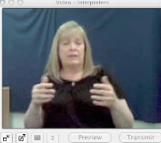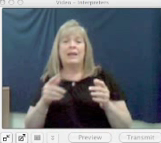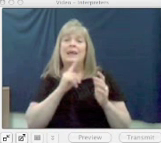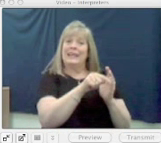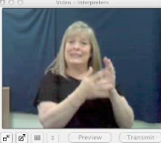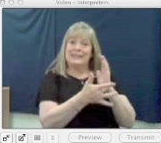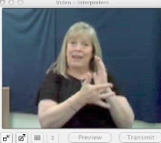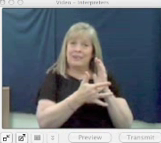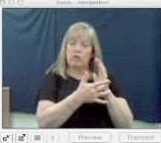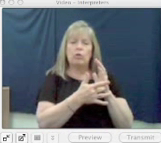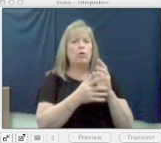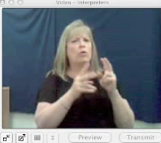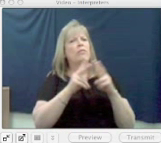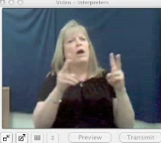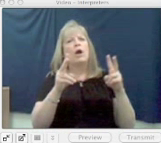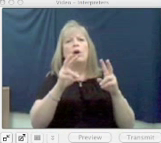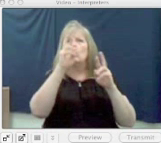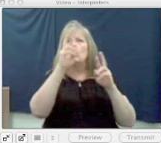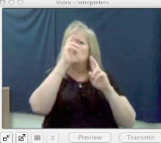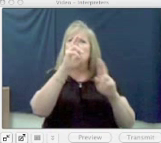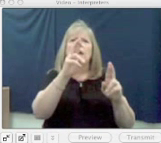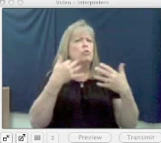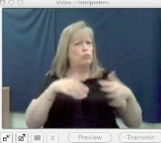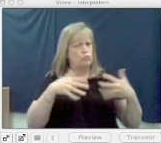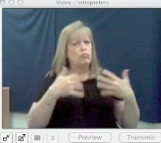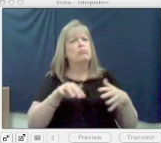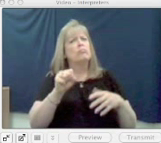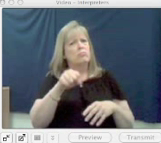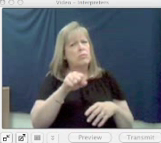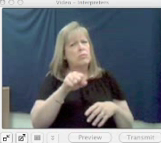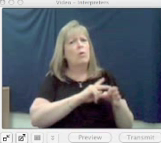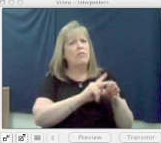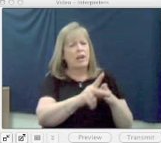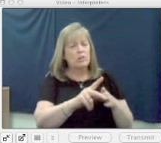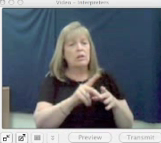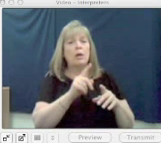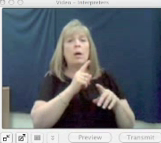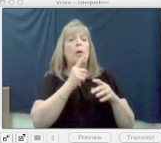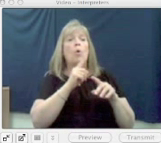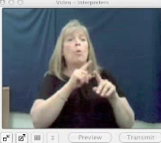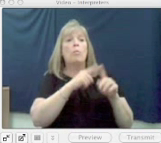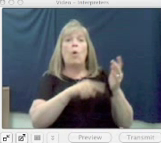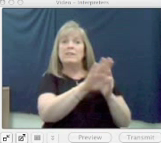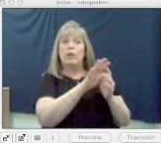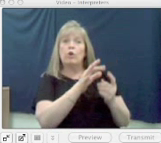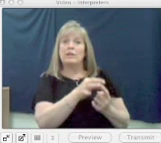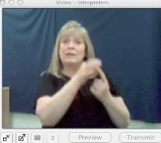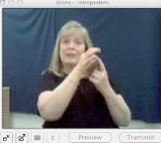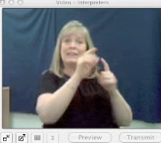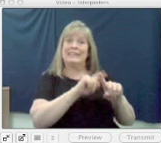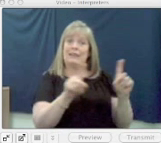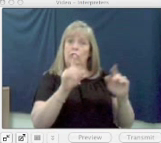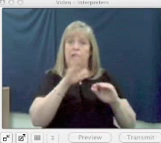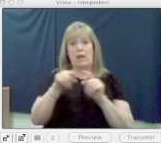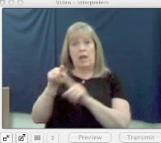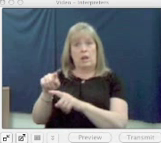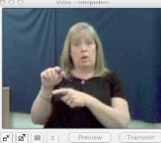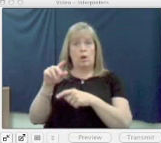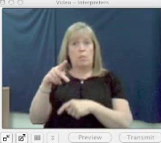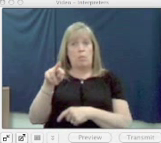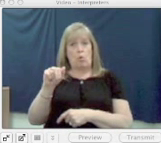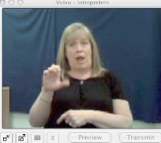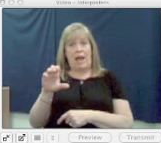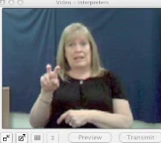highly respectable professions. But what makes them unique from practice professions is they work